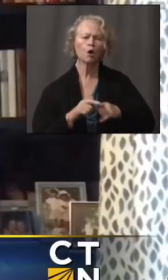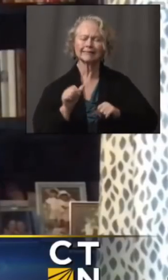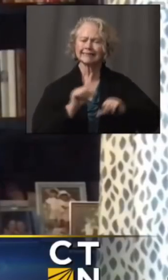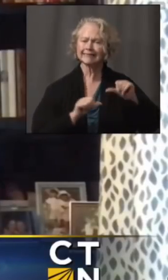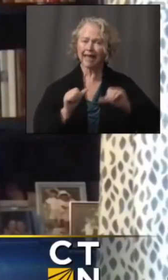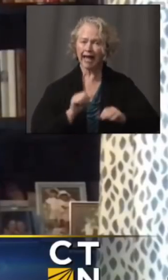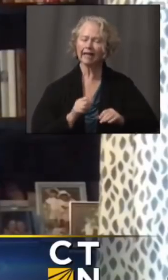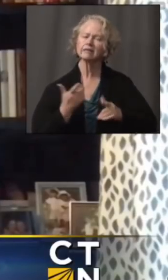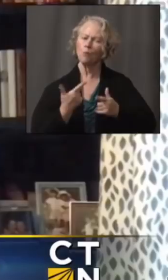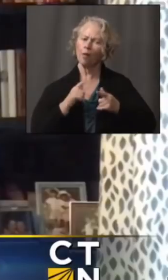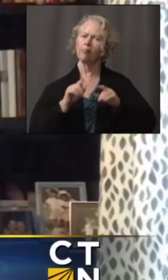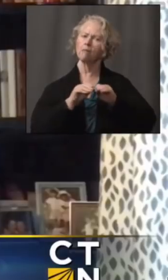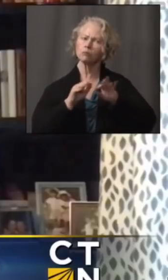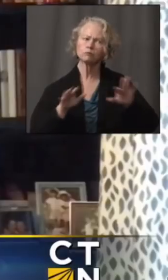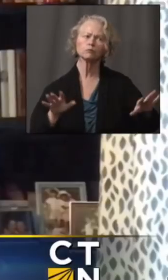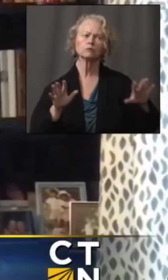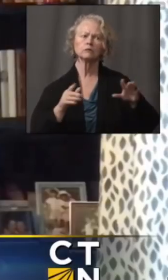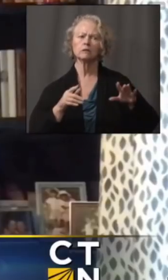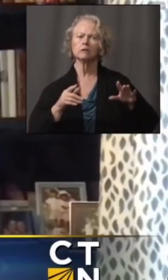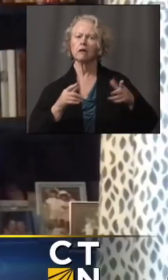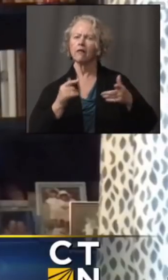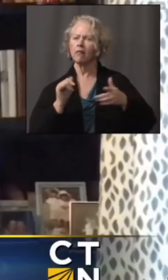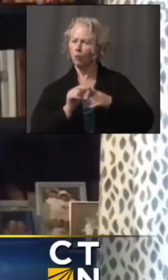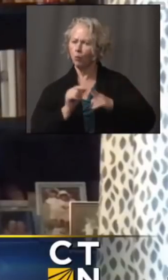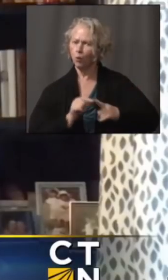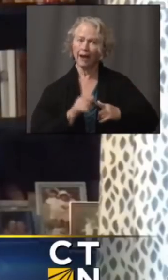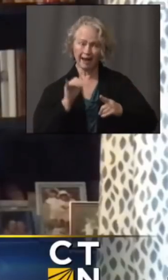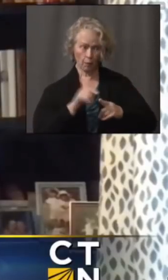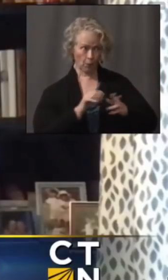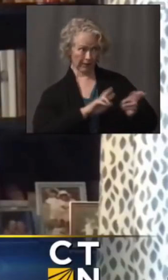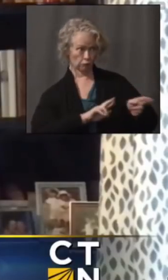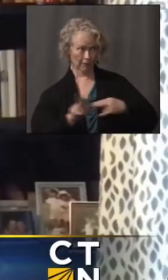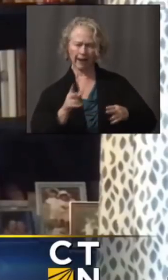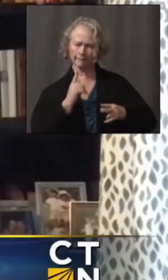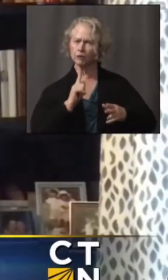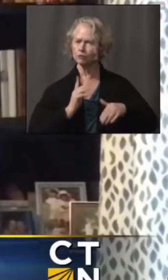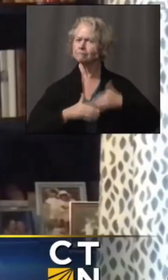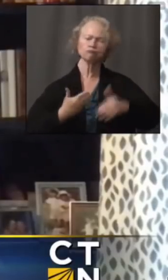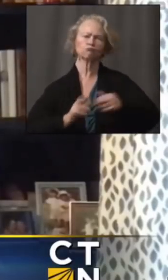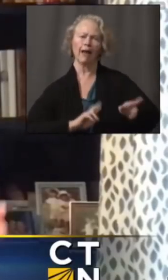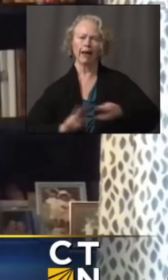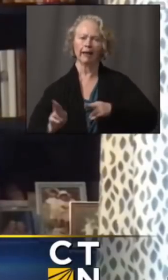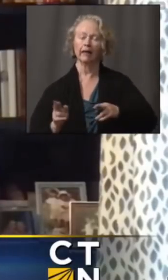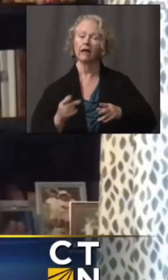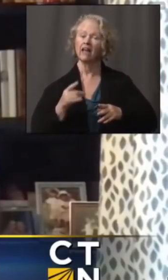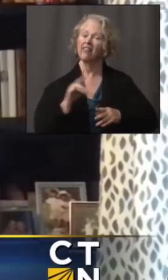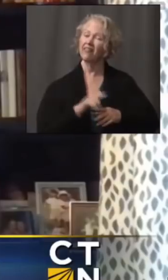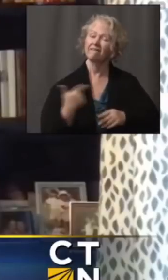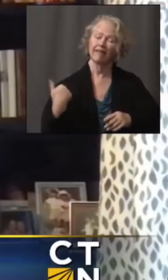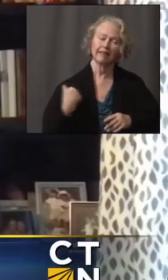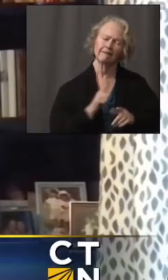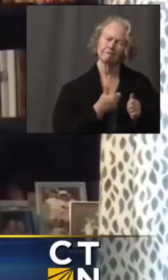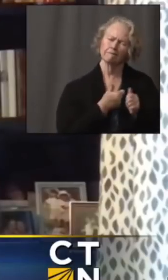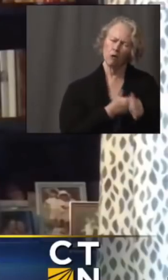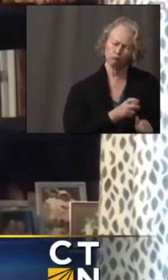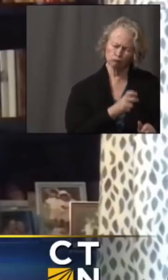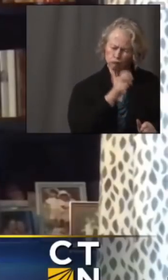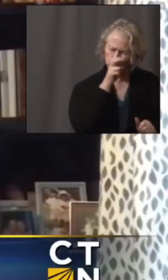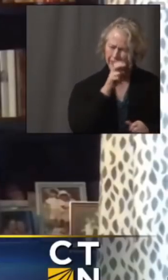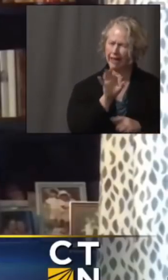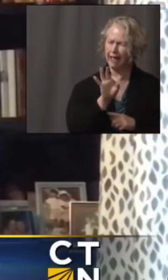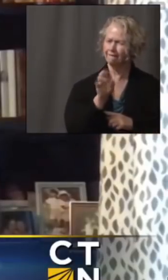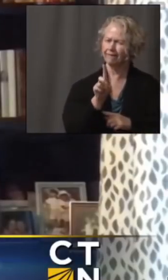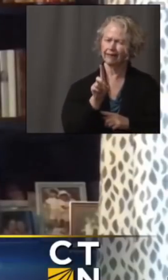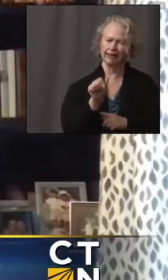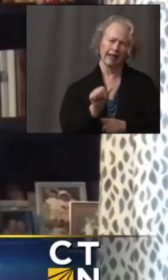people confidence that when it's ready, it's time to go. And these vaccines are being released under strict FDA approval